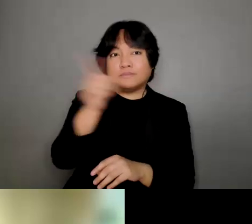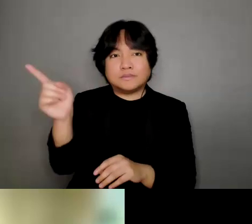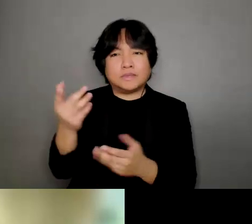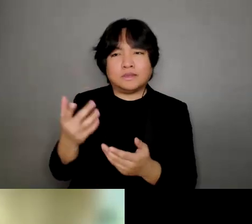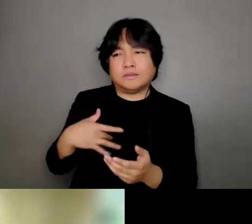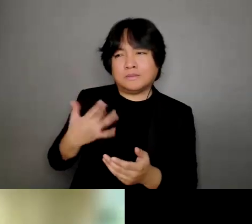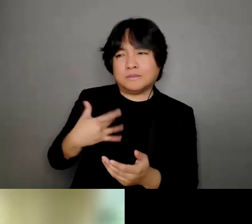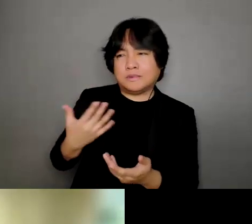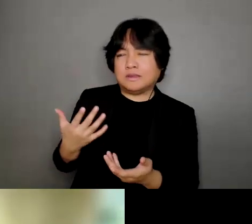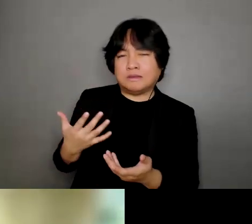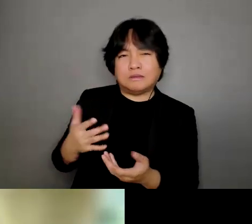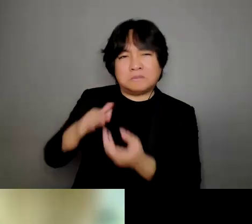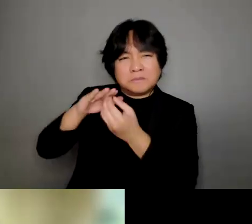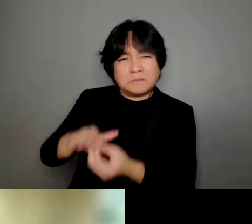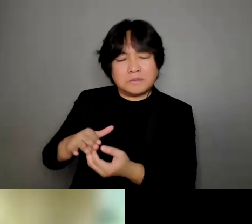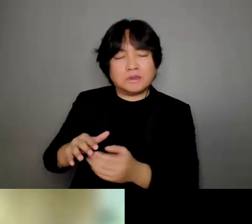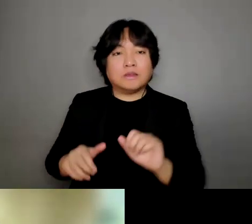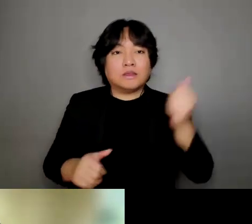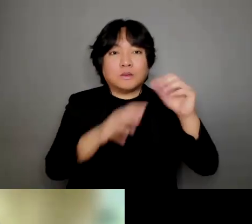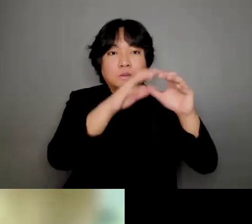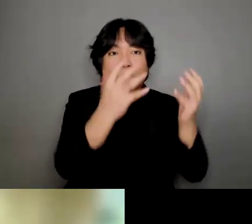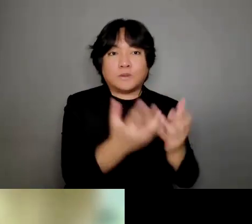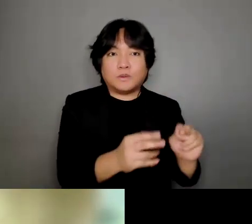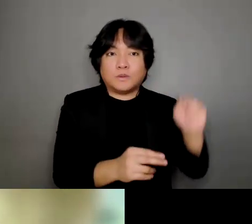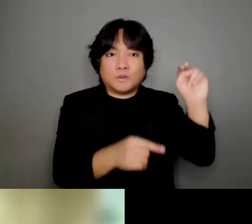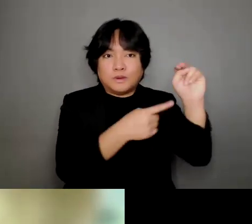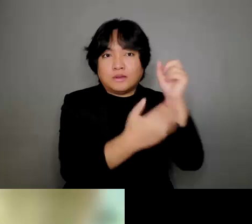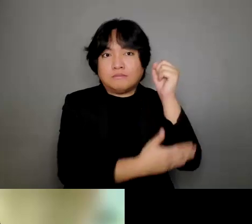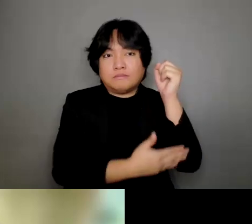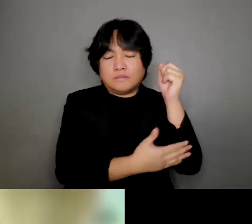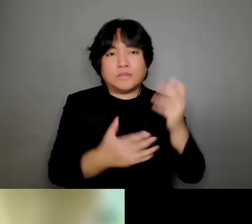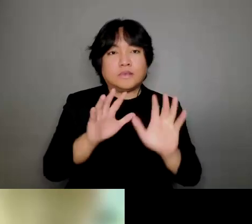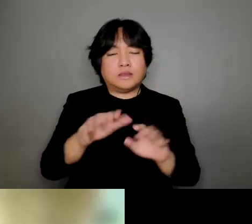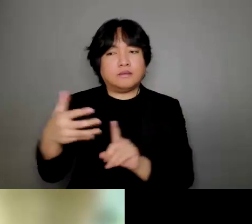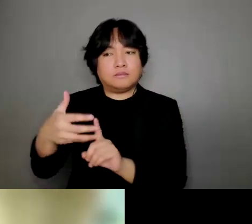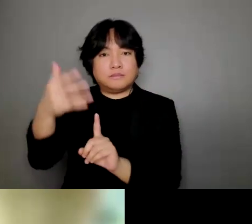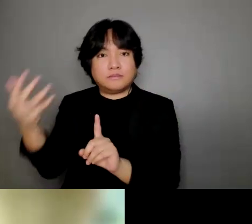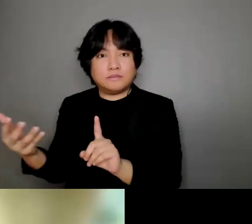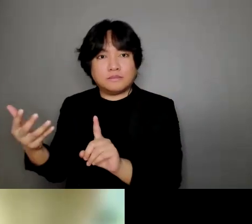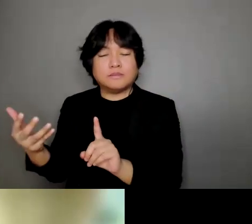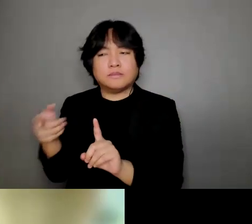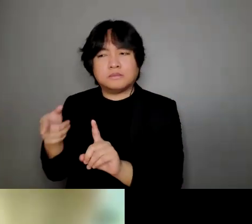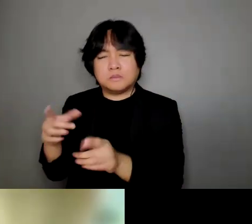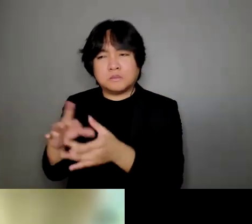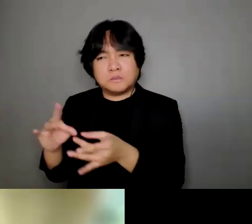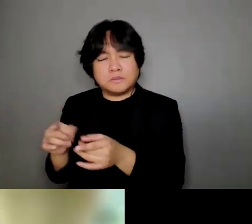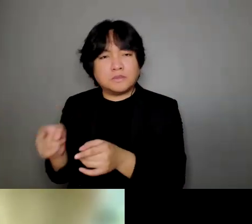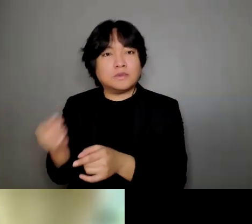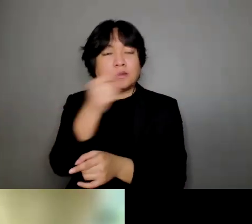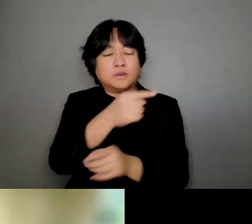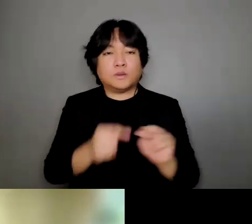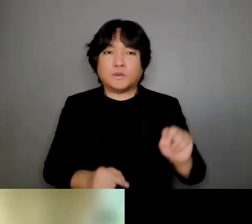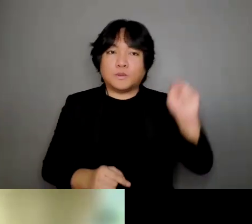Global North countries. Pero when you zoom into LGBTQ folks, unlike in Global North countries, merong